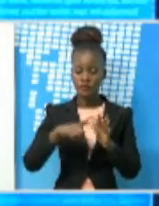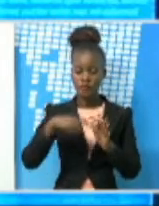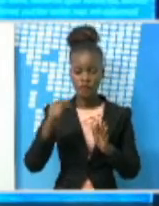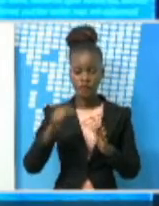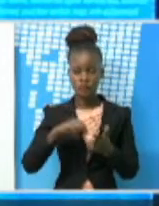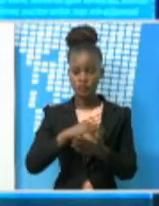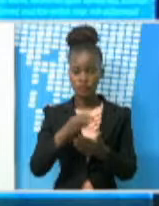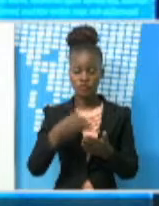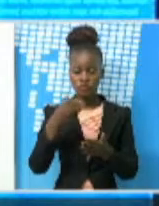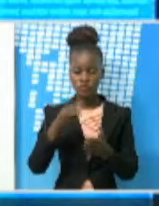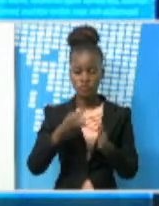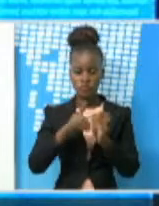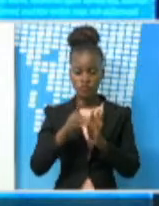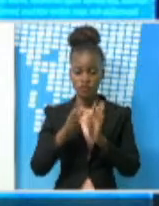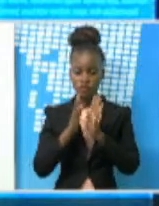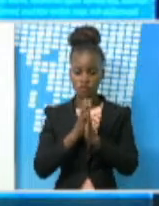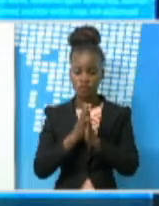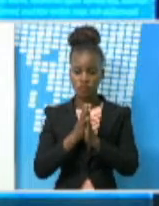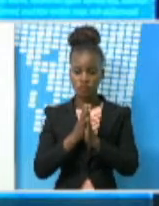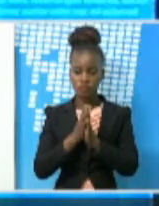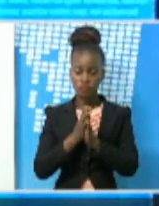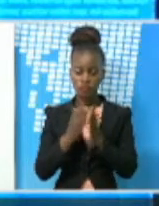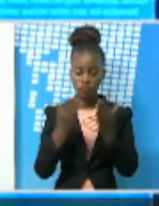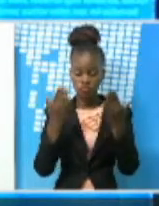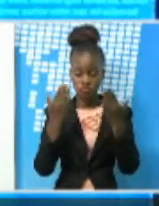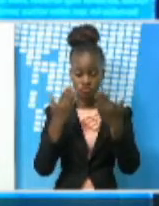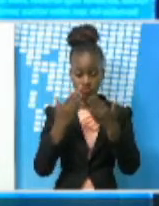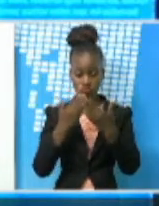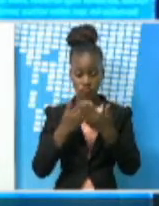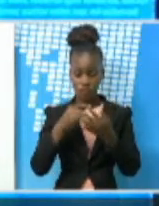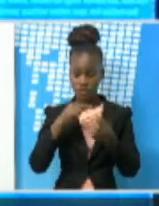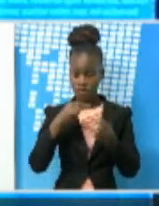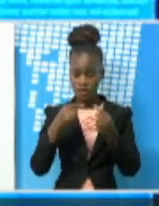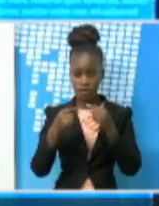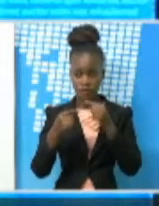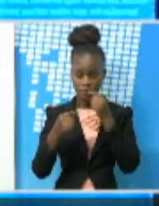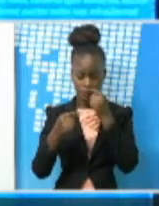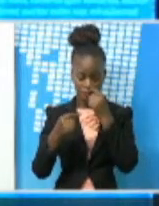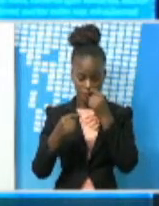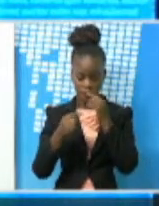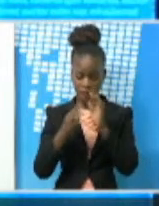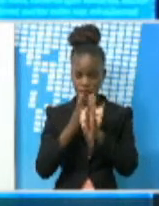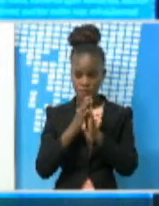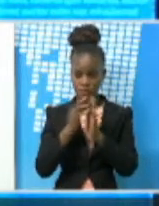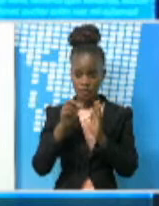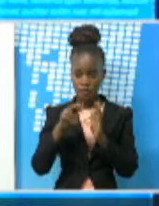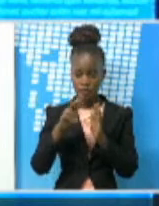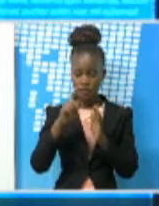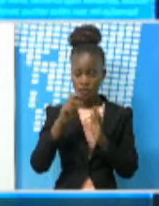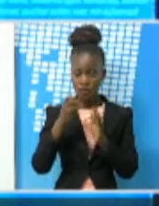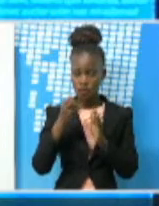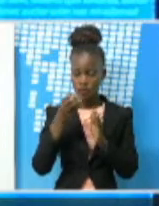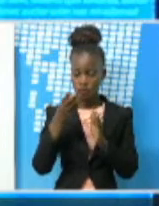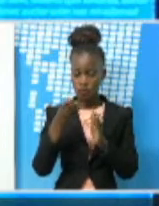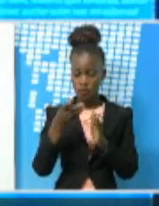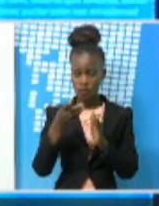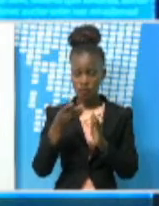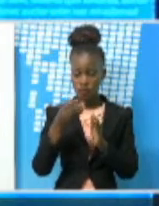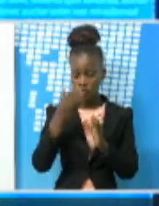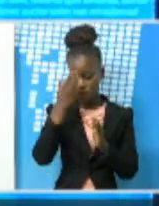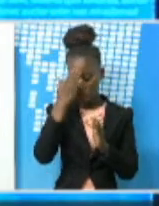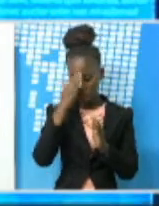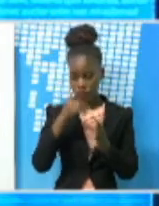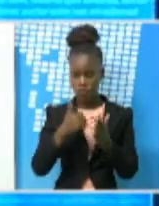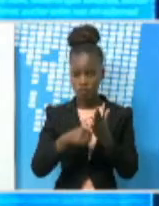takes on to develop. And in tonight's Coffee Court conversations, Ronan Ahabo engages UDC's Christine Zake to understand issues